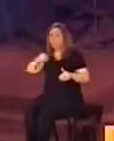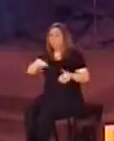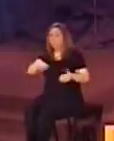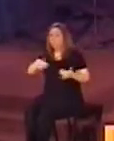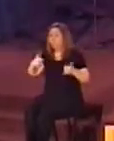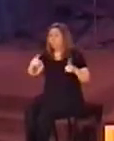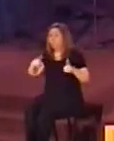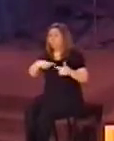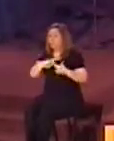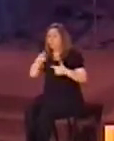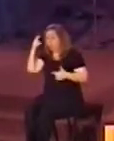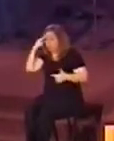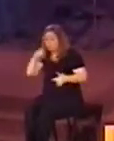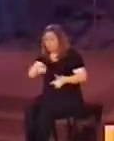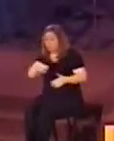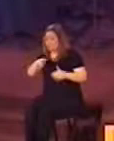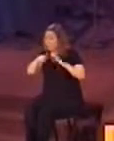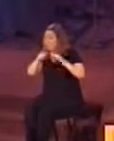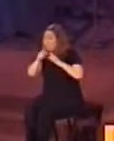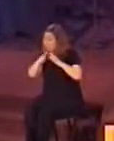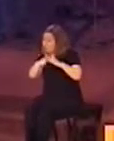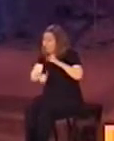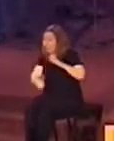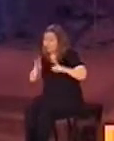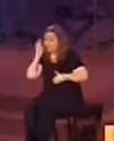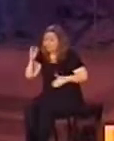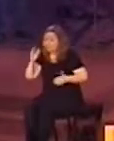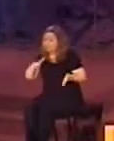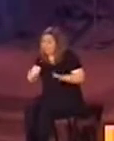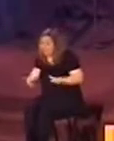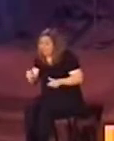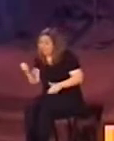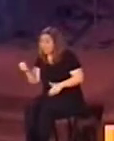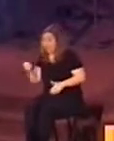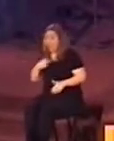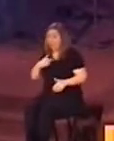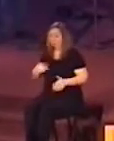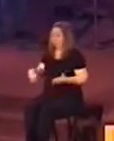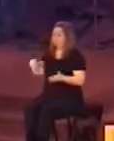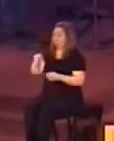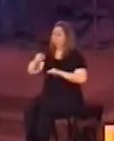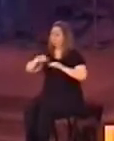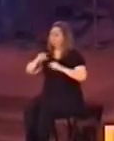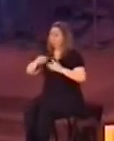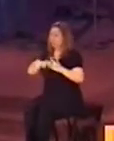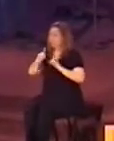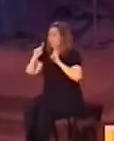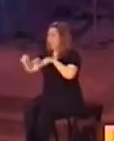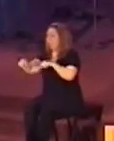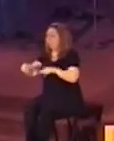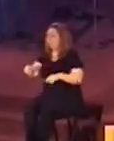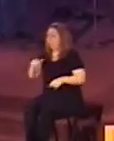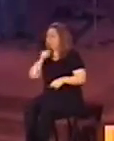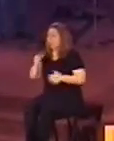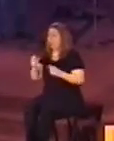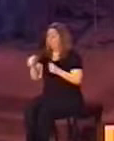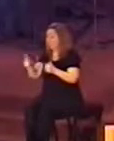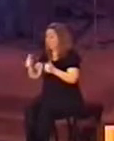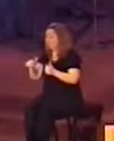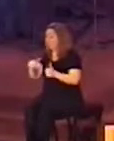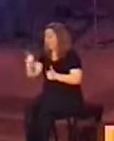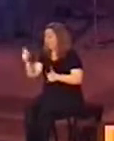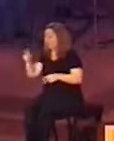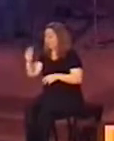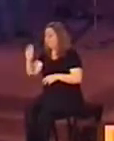but all of a sudden I realized, like, this girl is drowning. She's going to die. And so I get up and start going, and because I'm not as other,